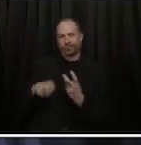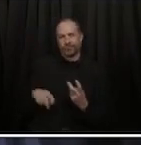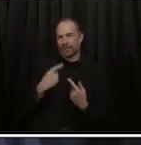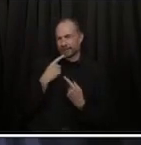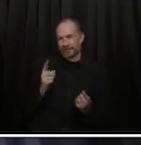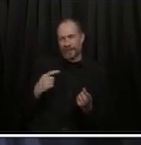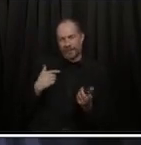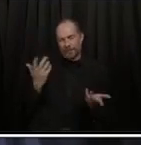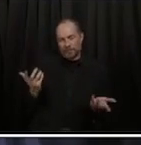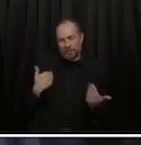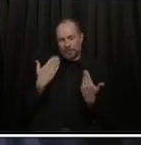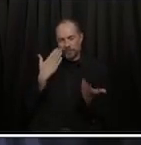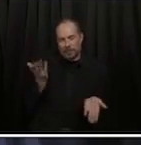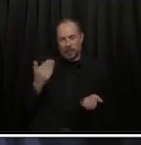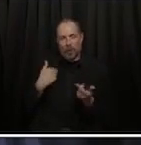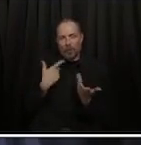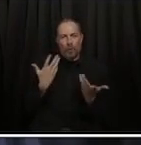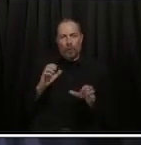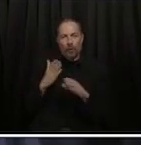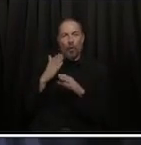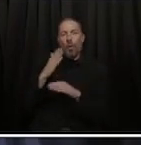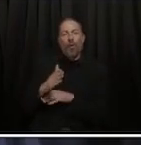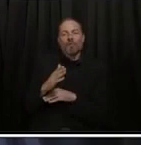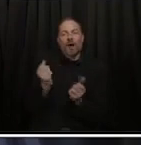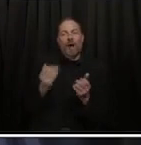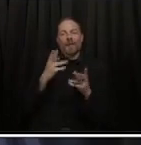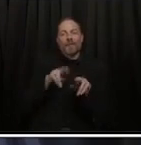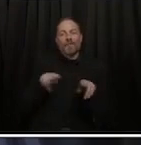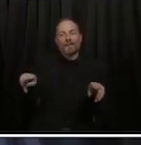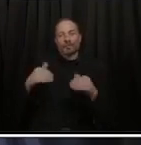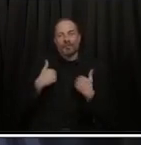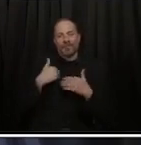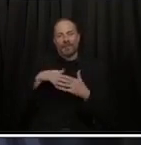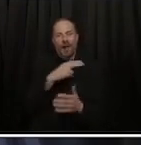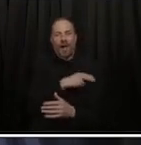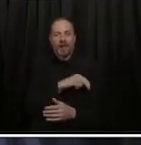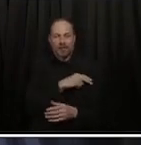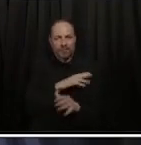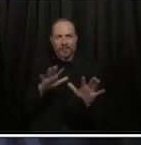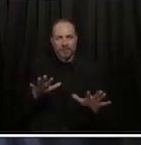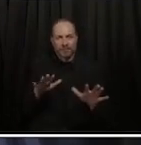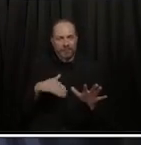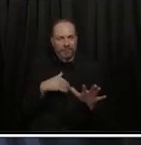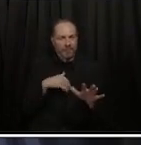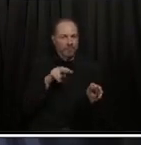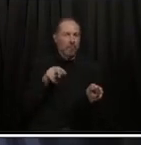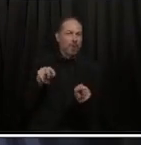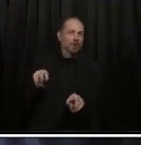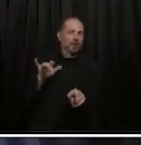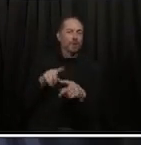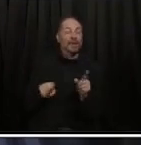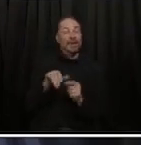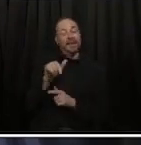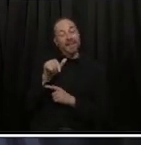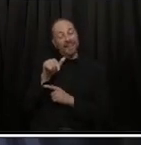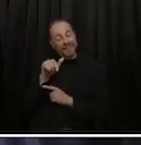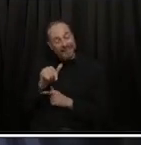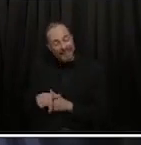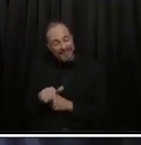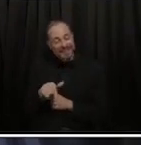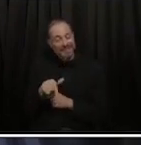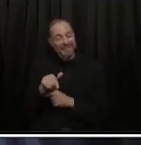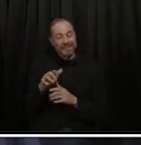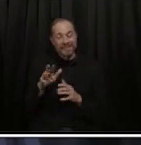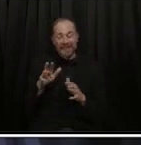worried about exceeding our hospital capacity than we were 2 weeks ago. But when this virus throws